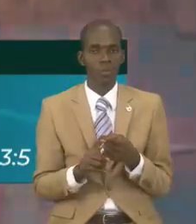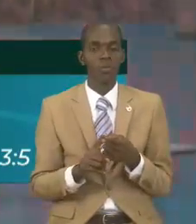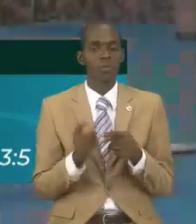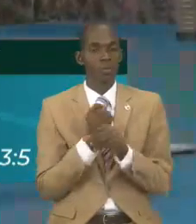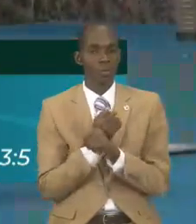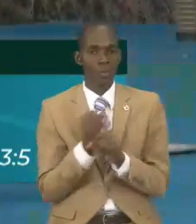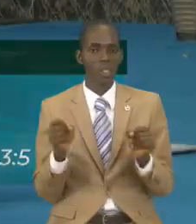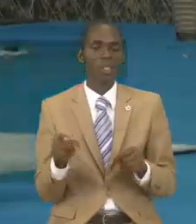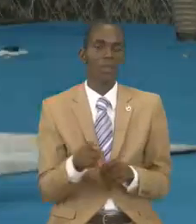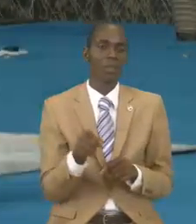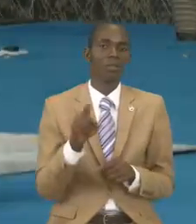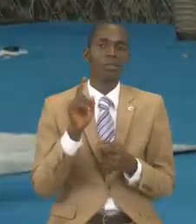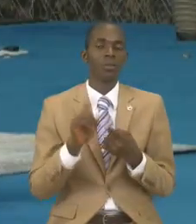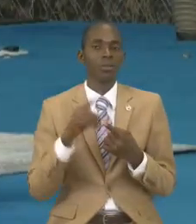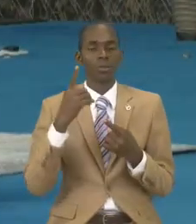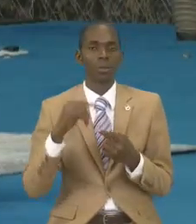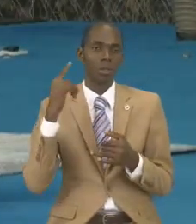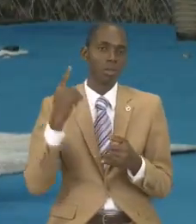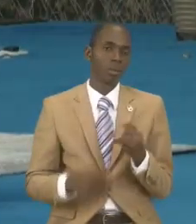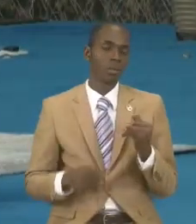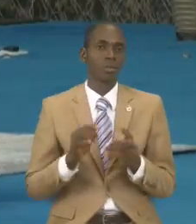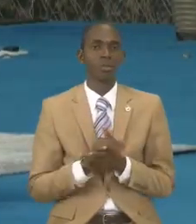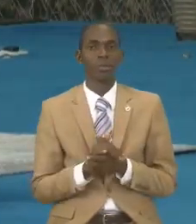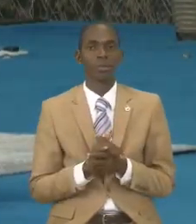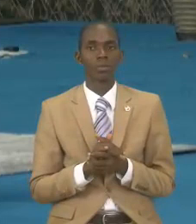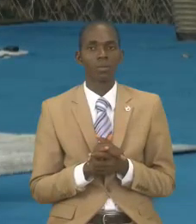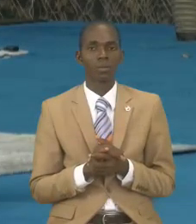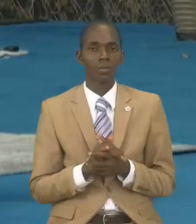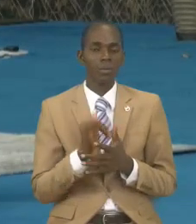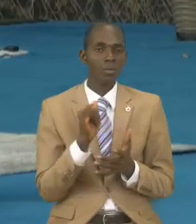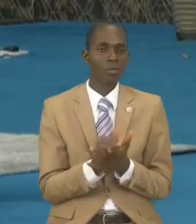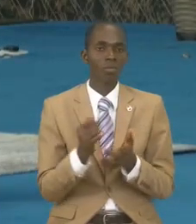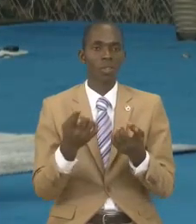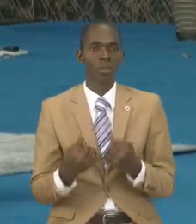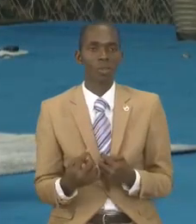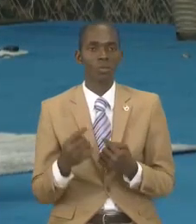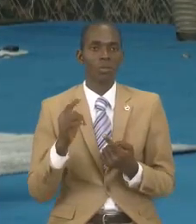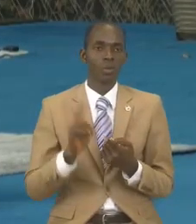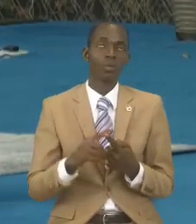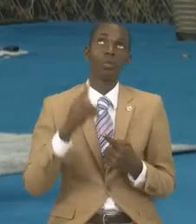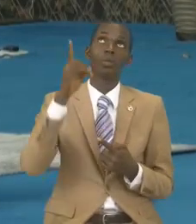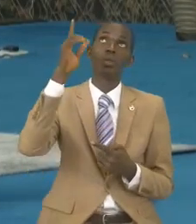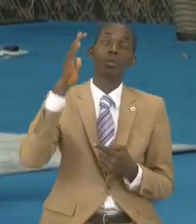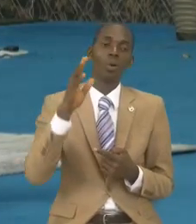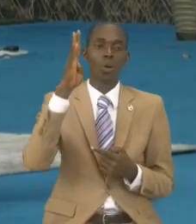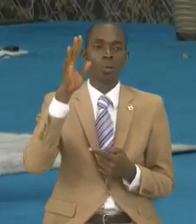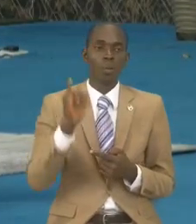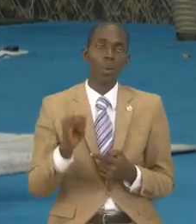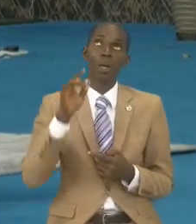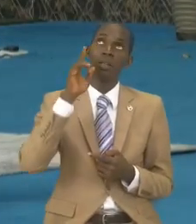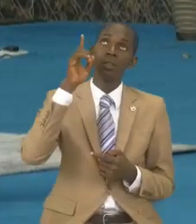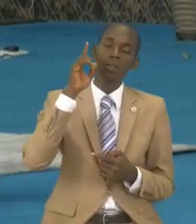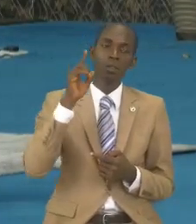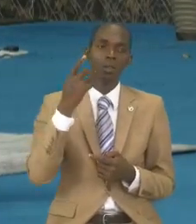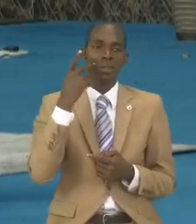them to the uttermost that come unto God by him,